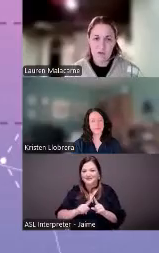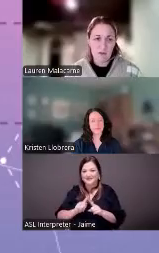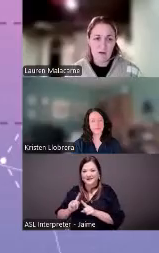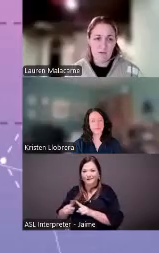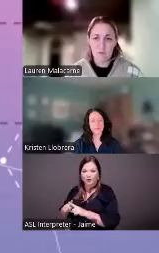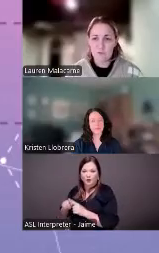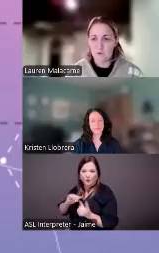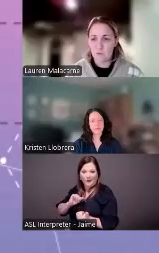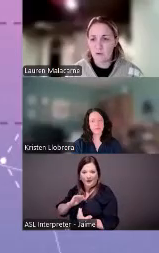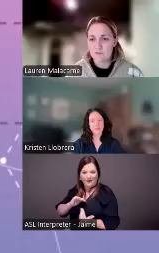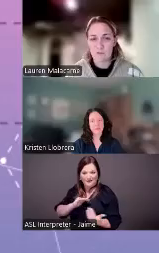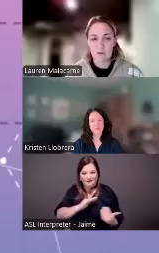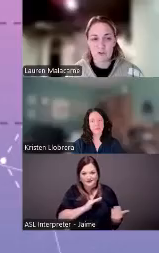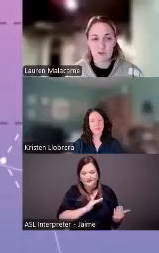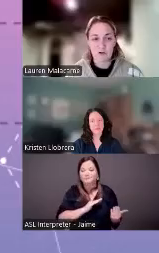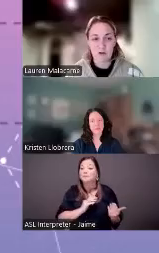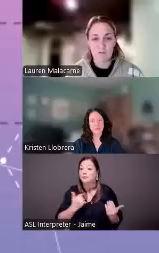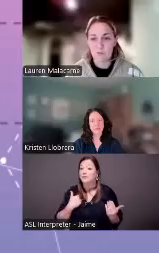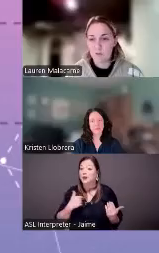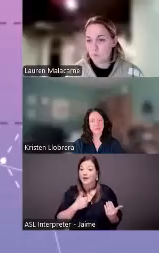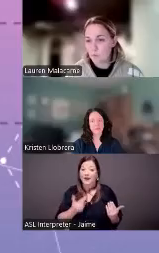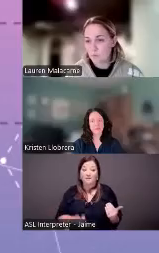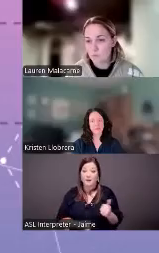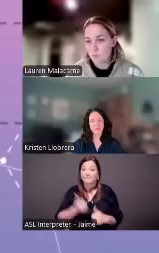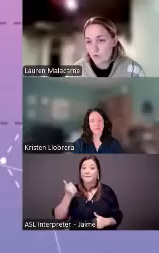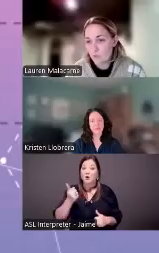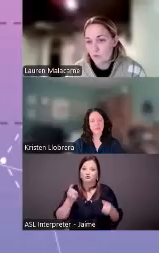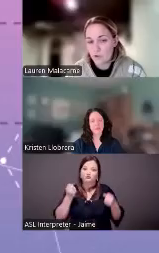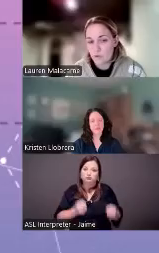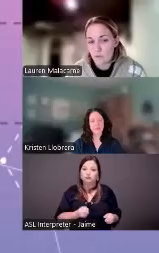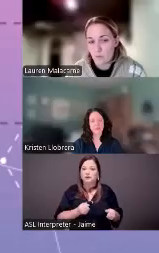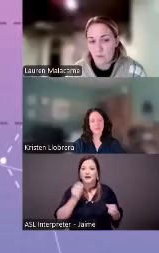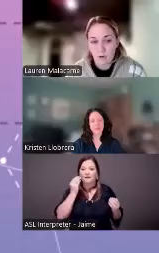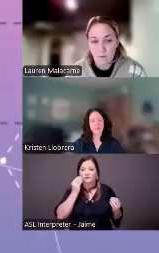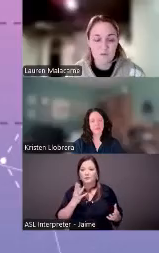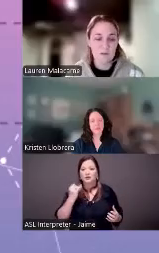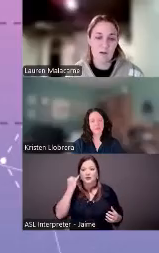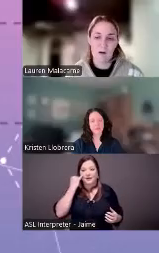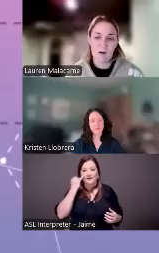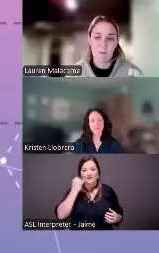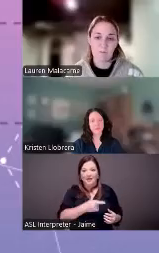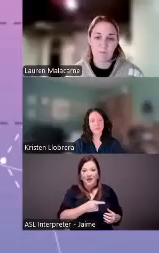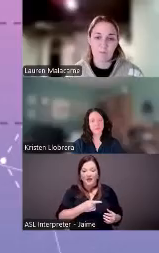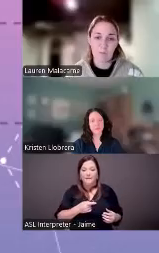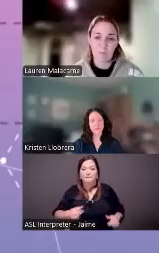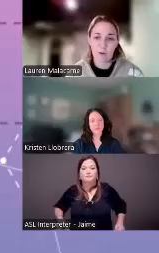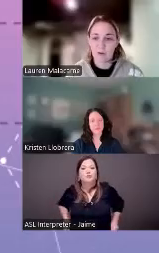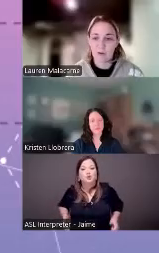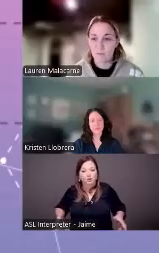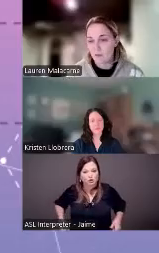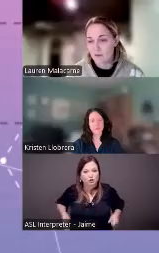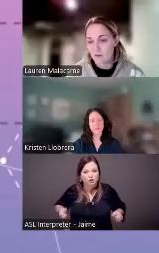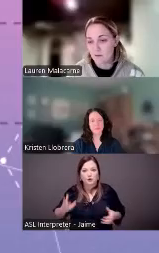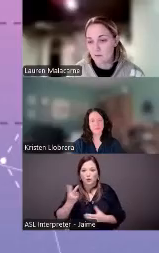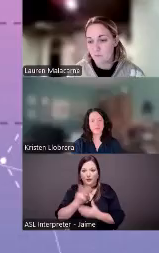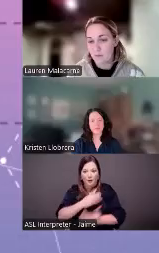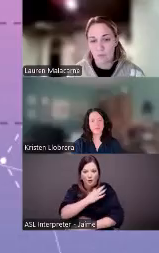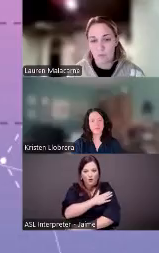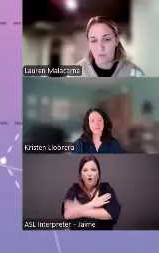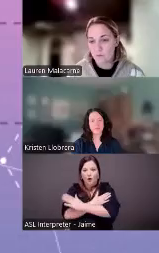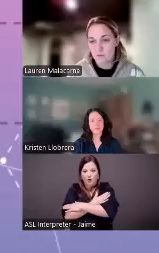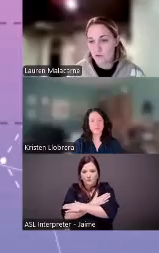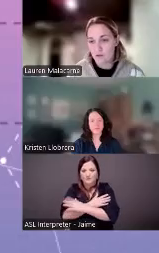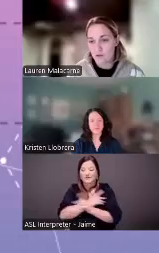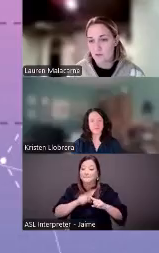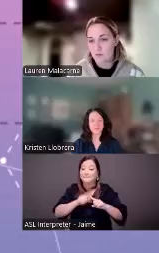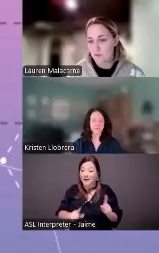I think we have the most robust information for people who push a wheelchair with both arms. But in reality,